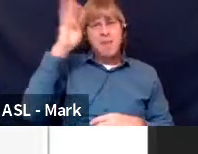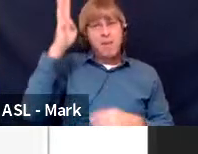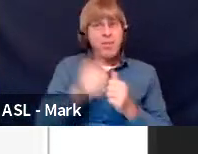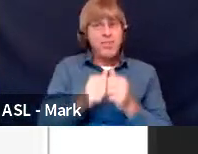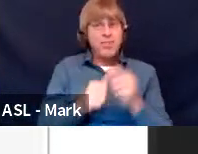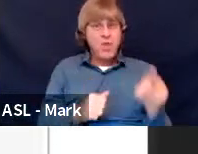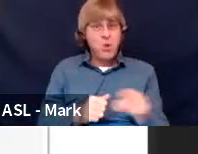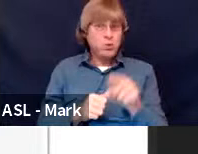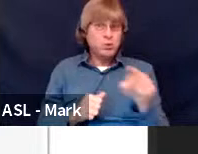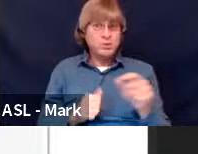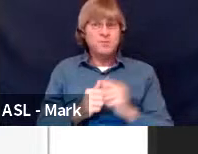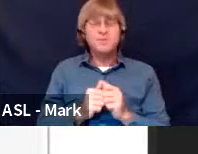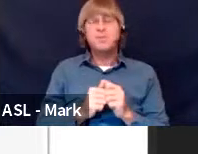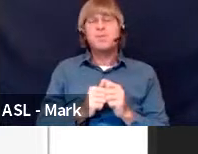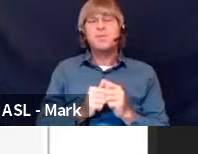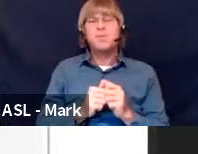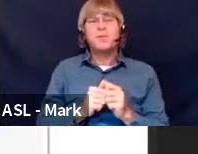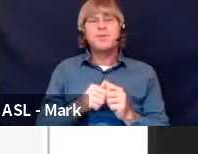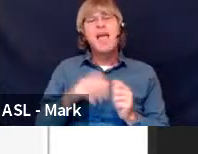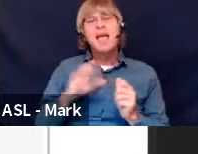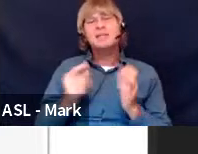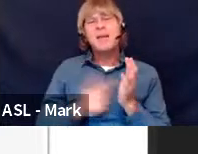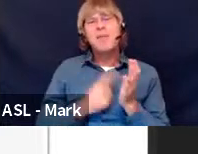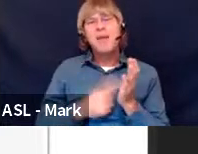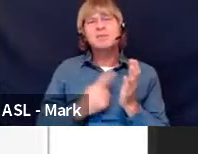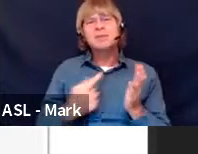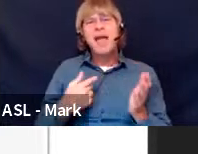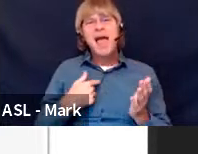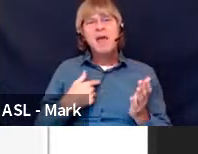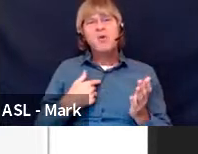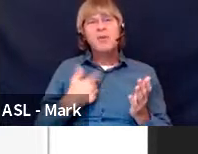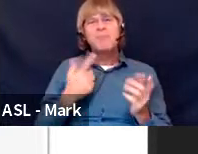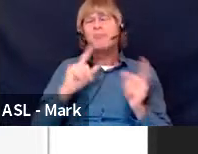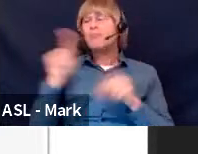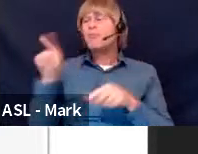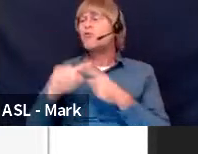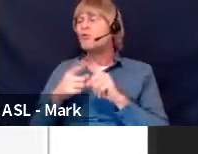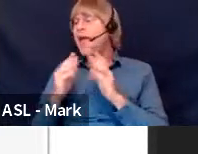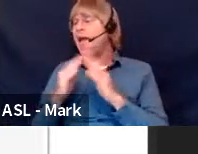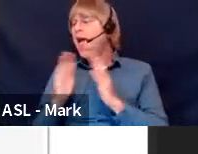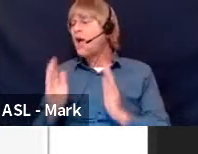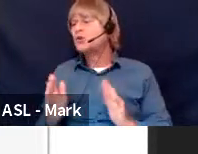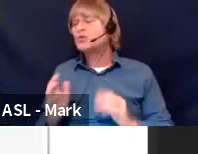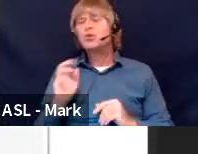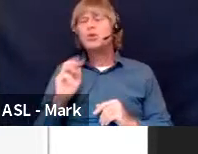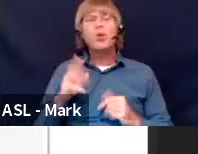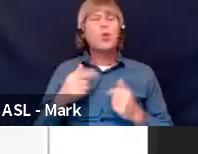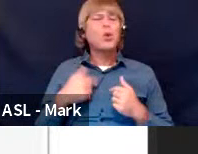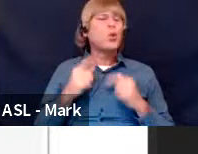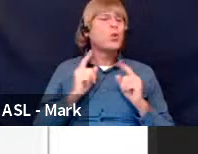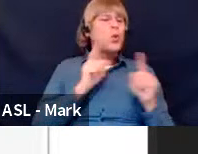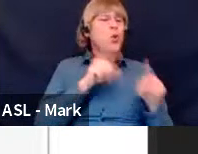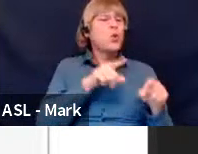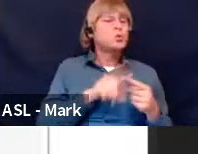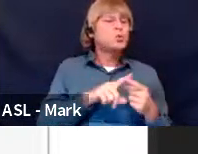you know, pieces. And sometimes I would be at, you know, a friend's house, or I would be at,